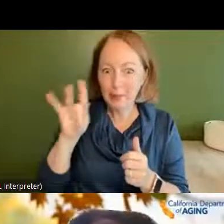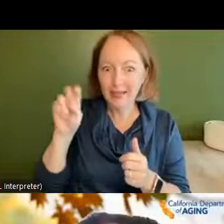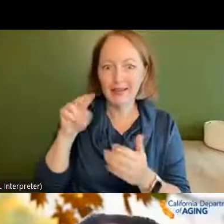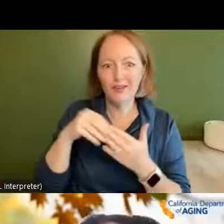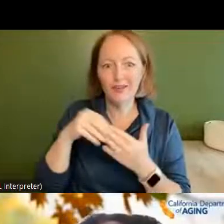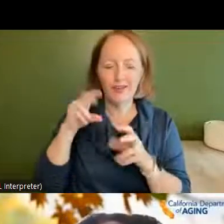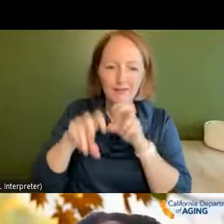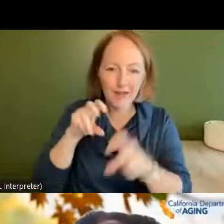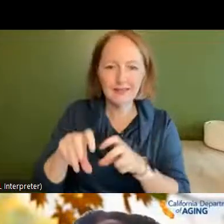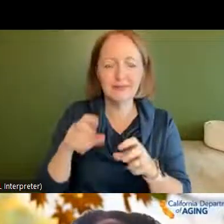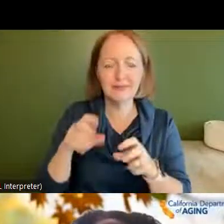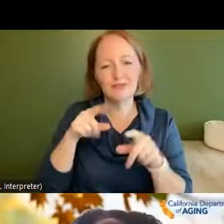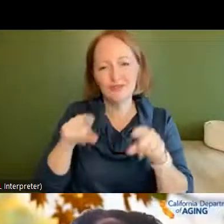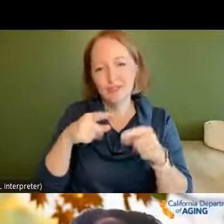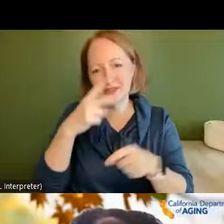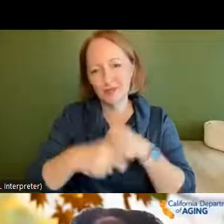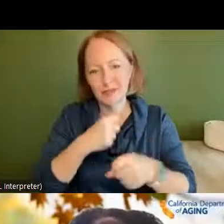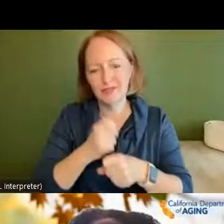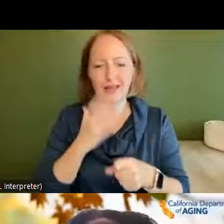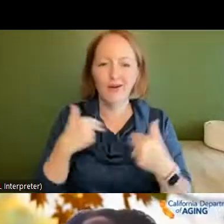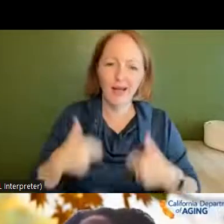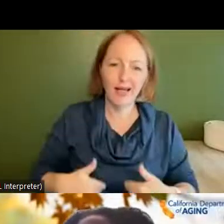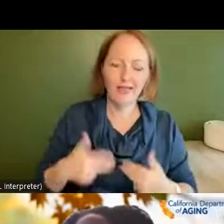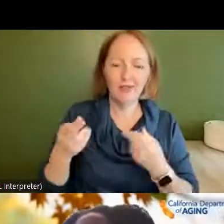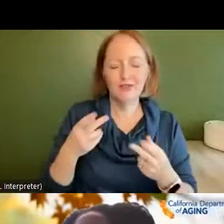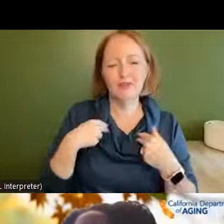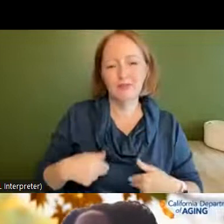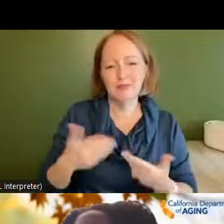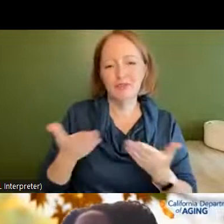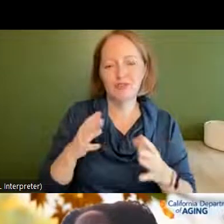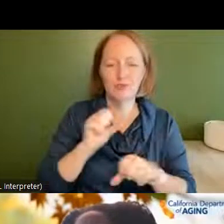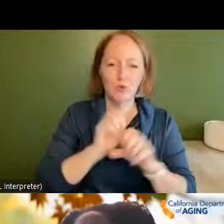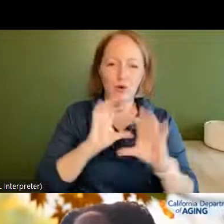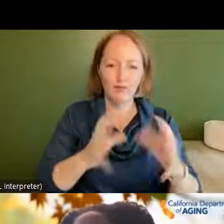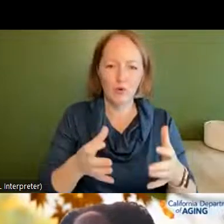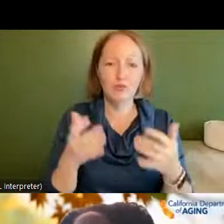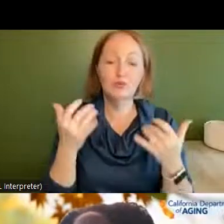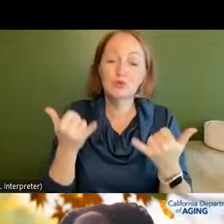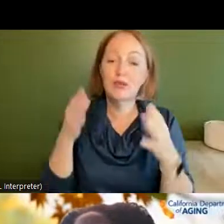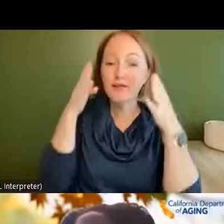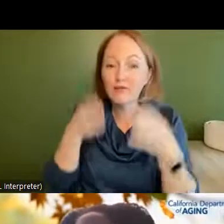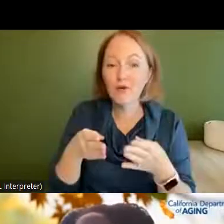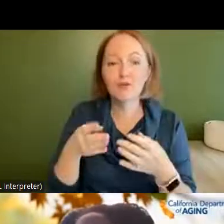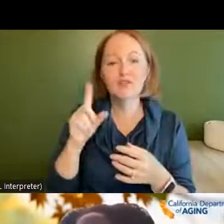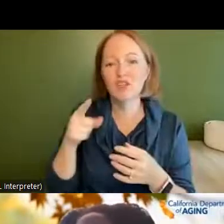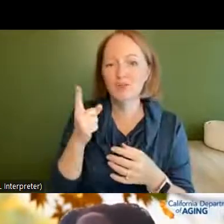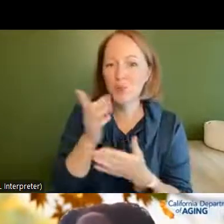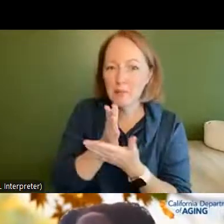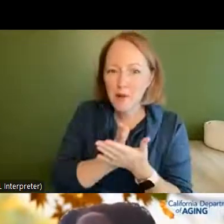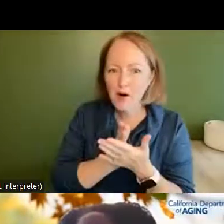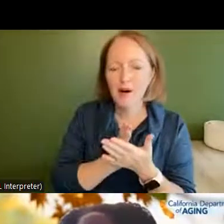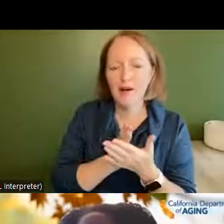investment over 2 years in our health and human services workforce. Today's focus is on just one segment